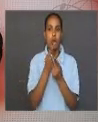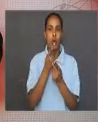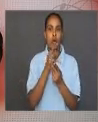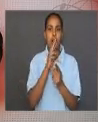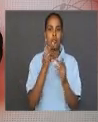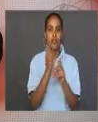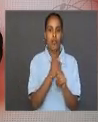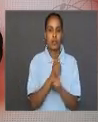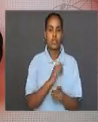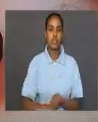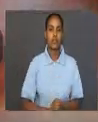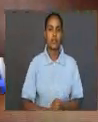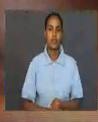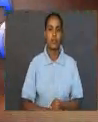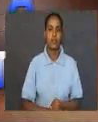are formed.